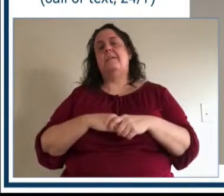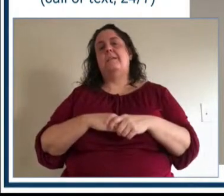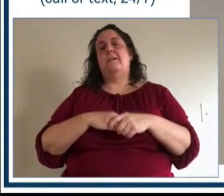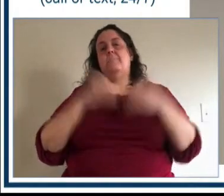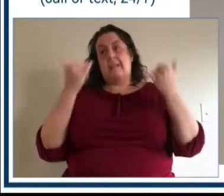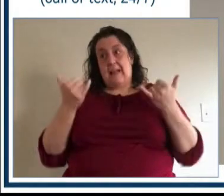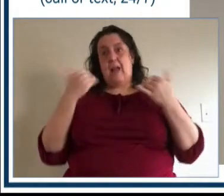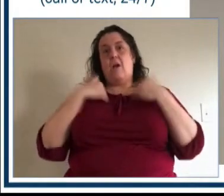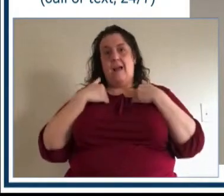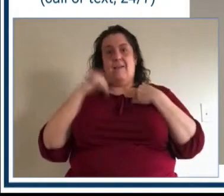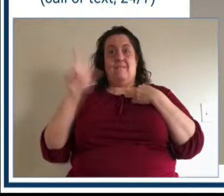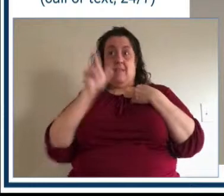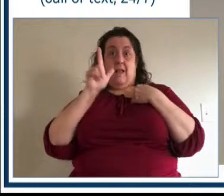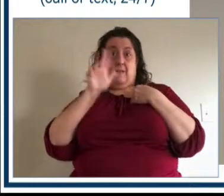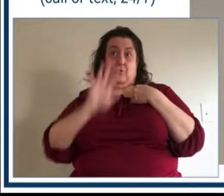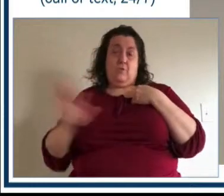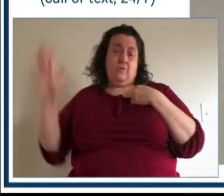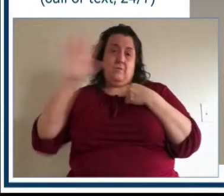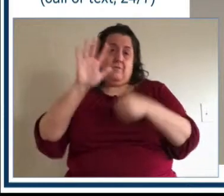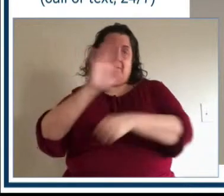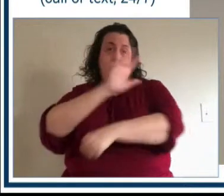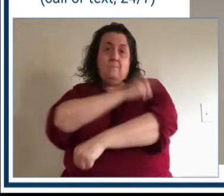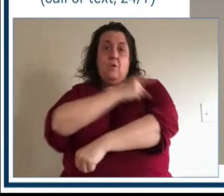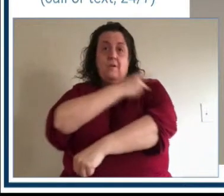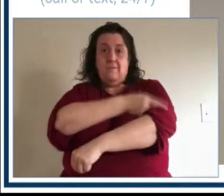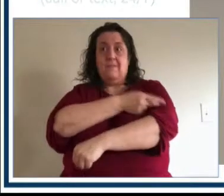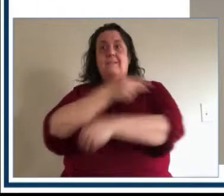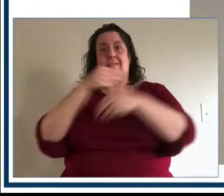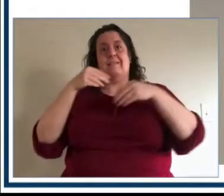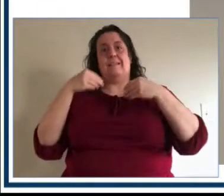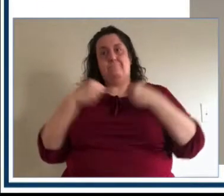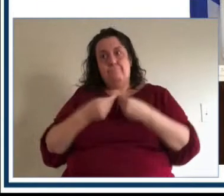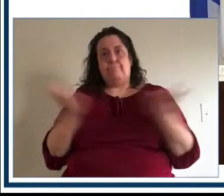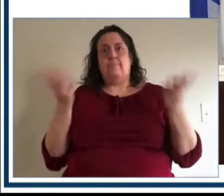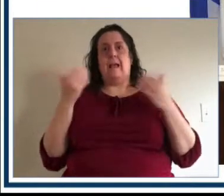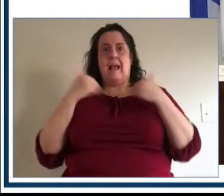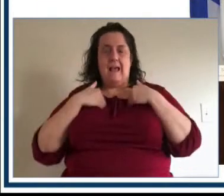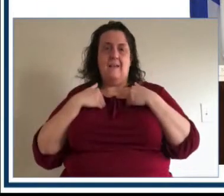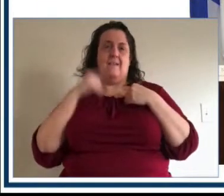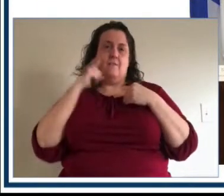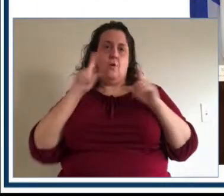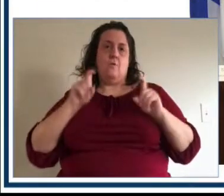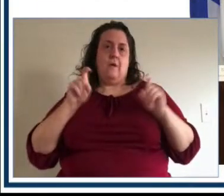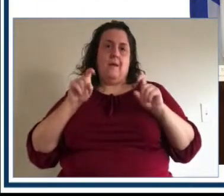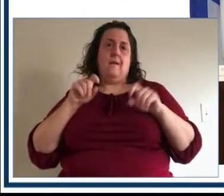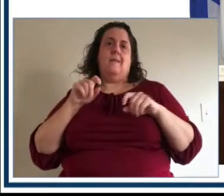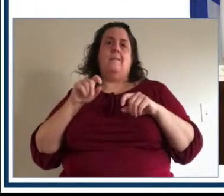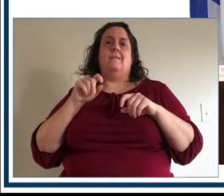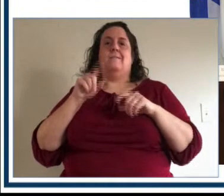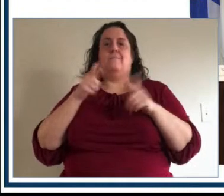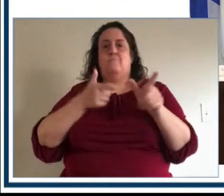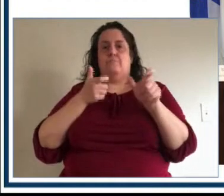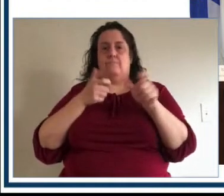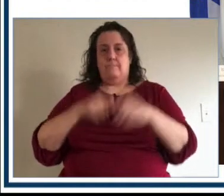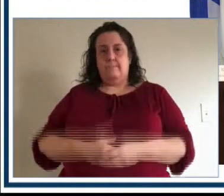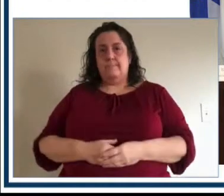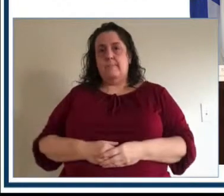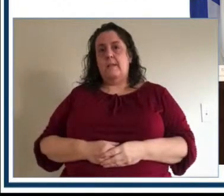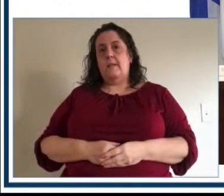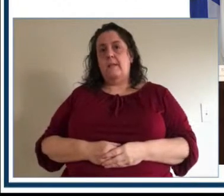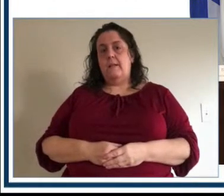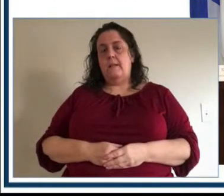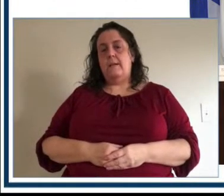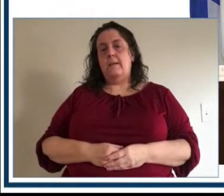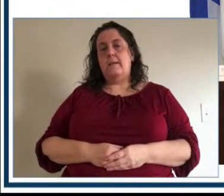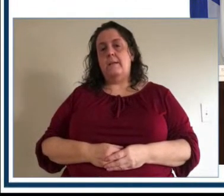province expanded access to rapid testing. Corey, do you have a follow-up question? Yes, just in regards